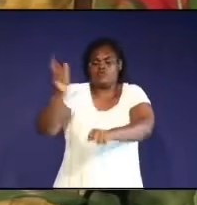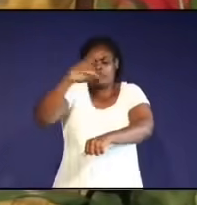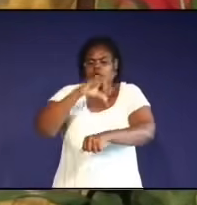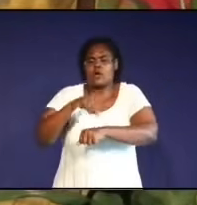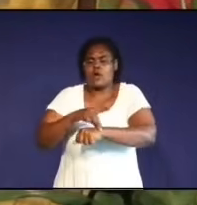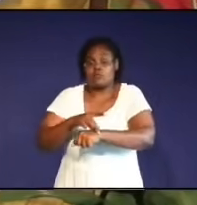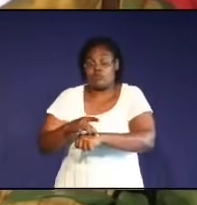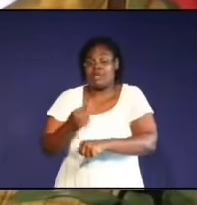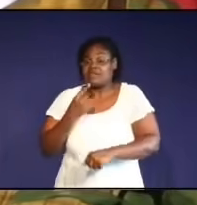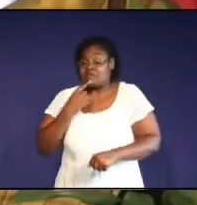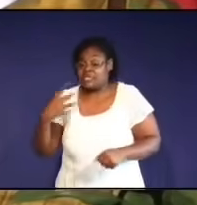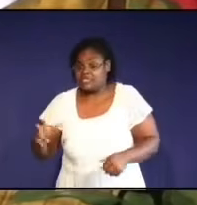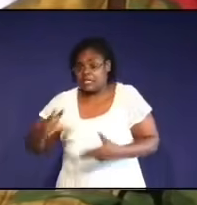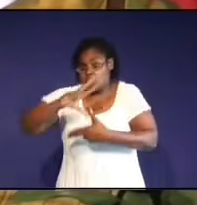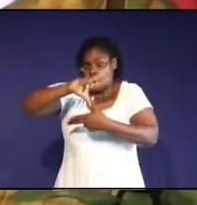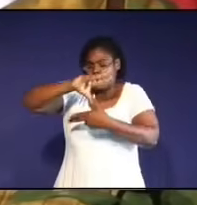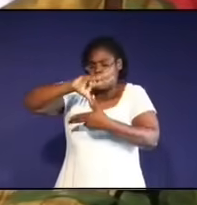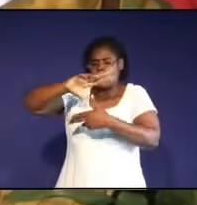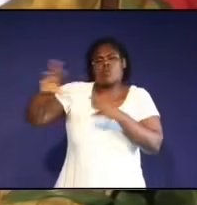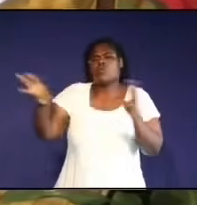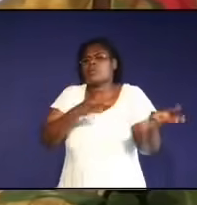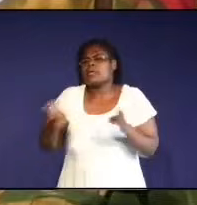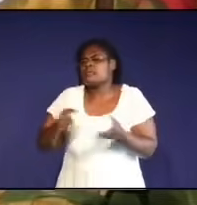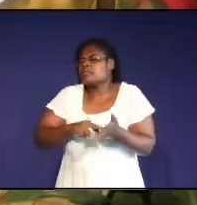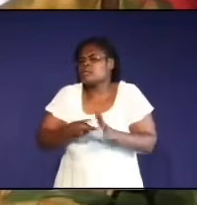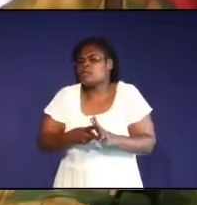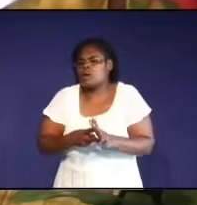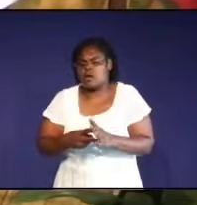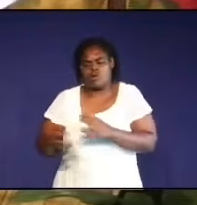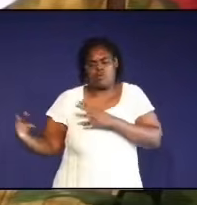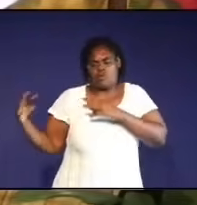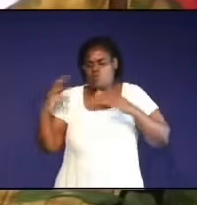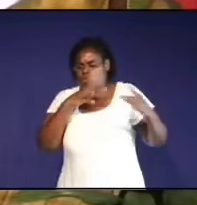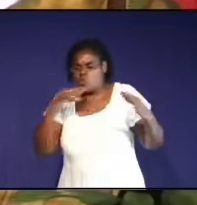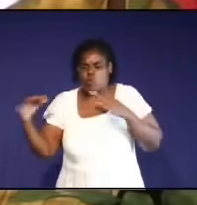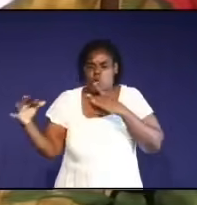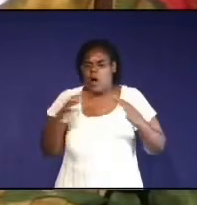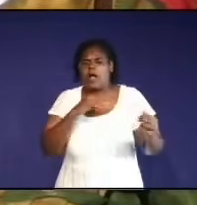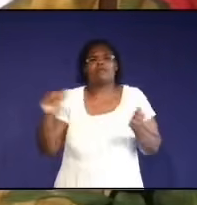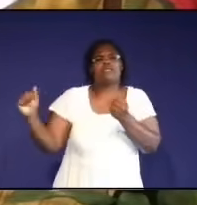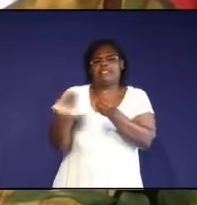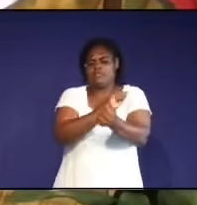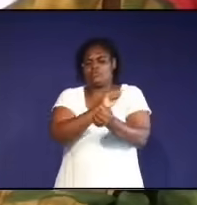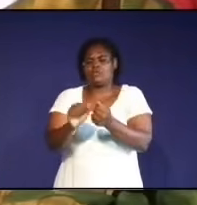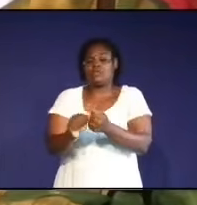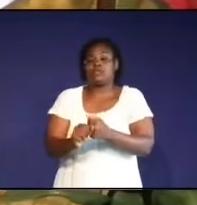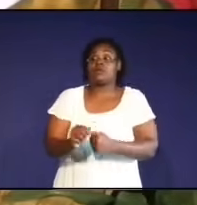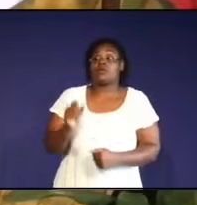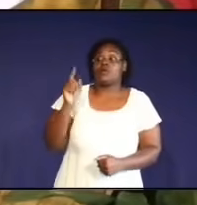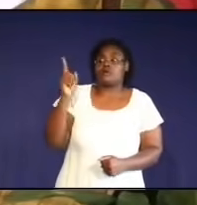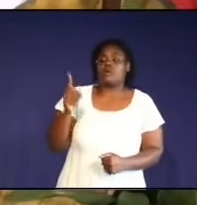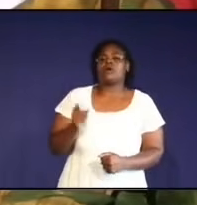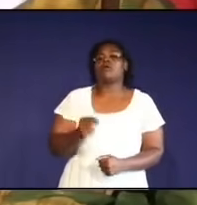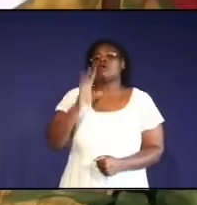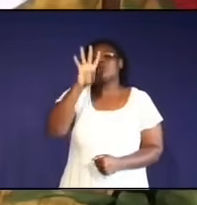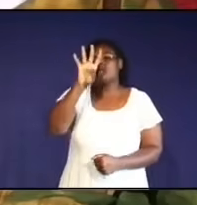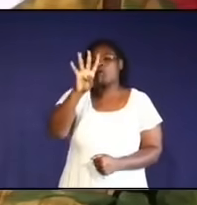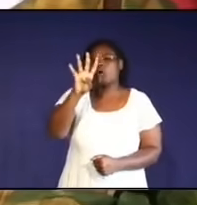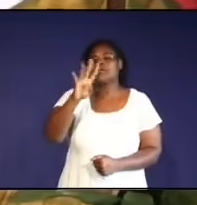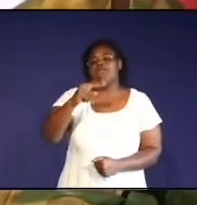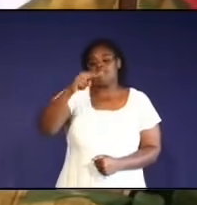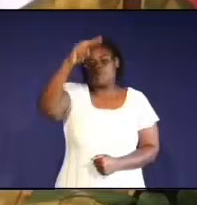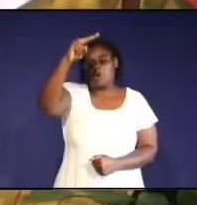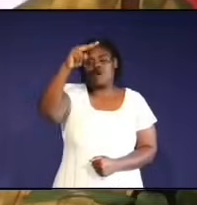wind means war and contention. Four here means the points of compass,